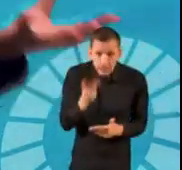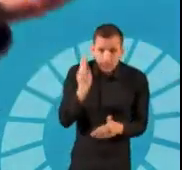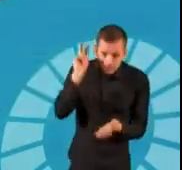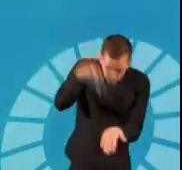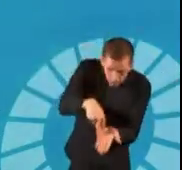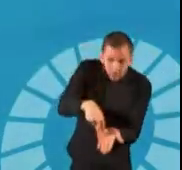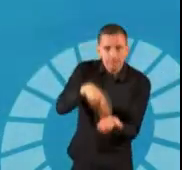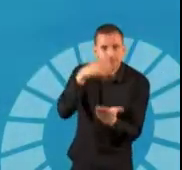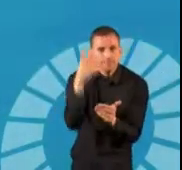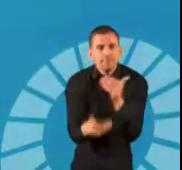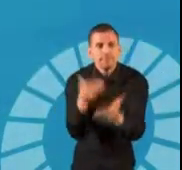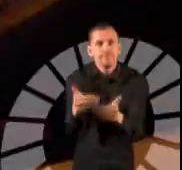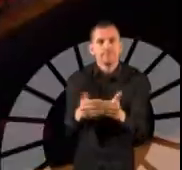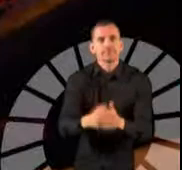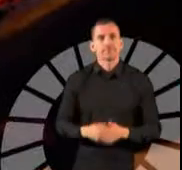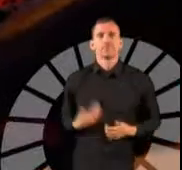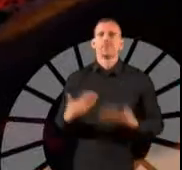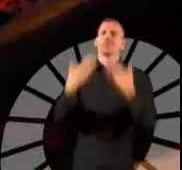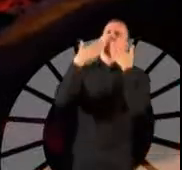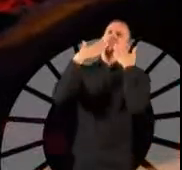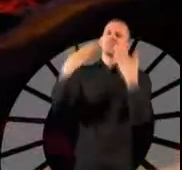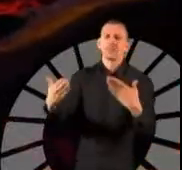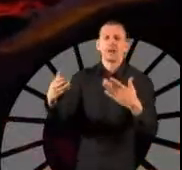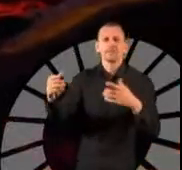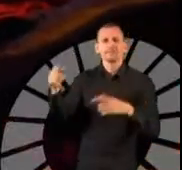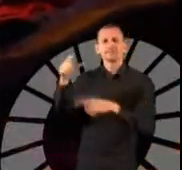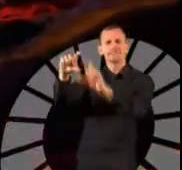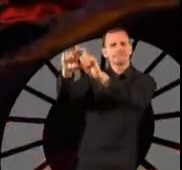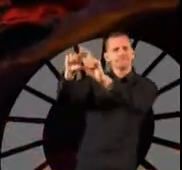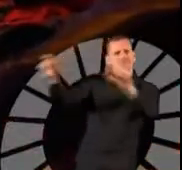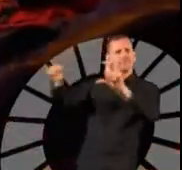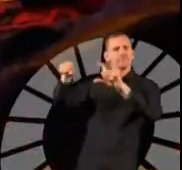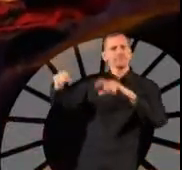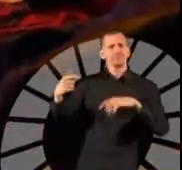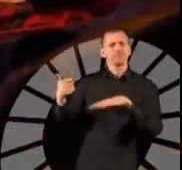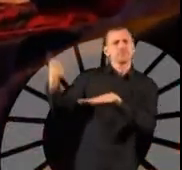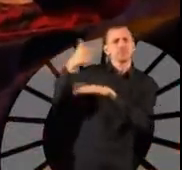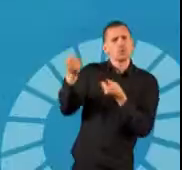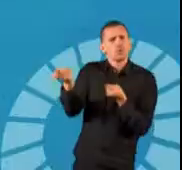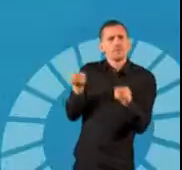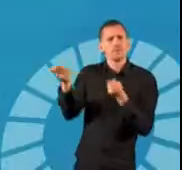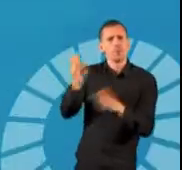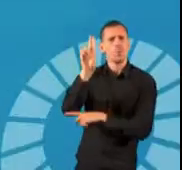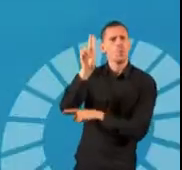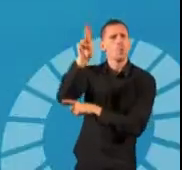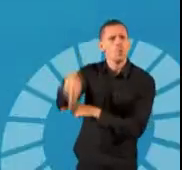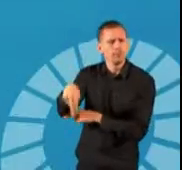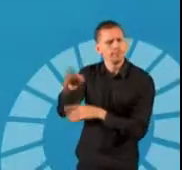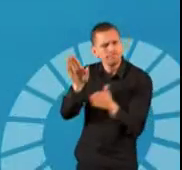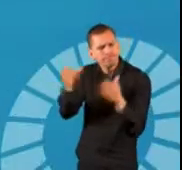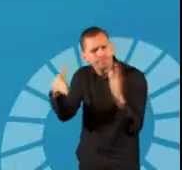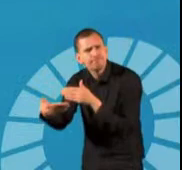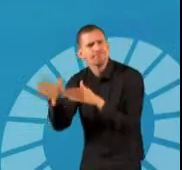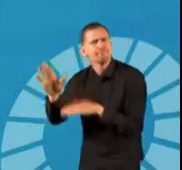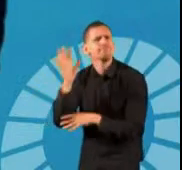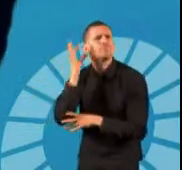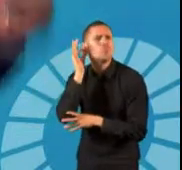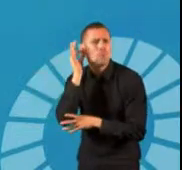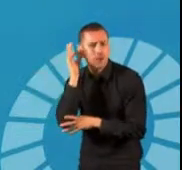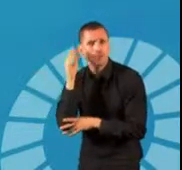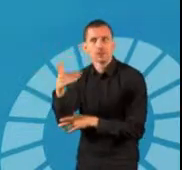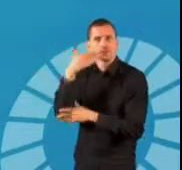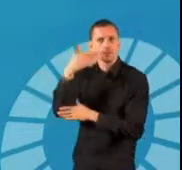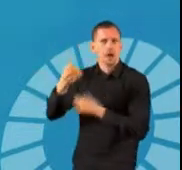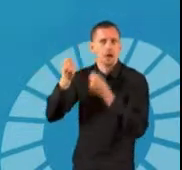women, everyone who has made commitments. Thank you. Those 150 plus youth-led organizations who have made commitments.